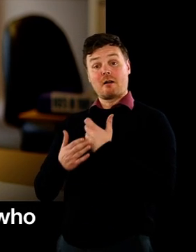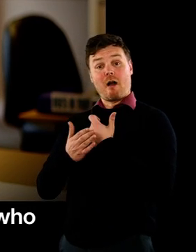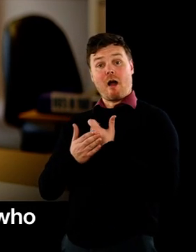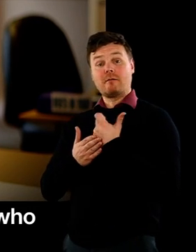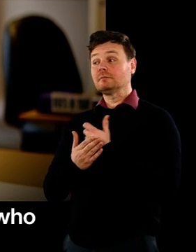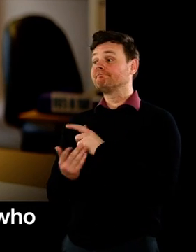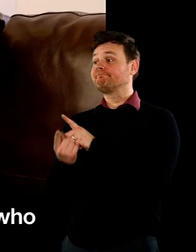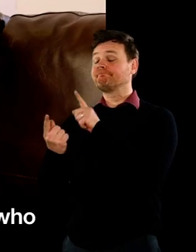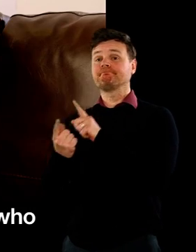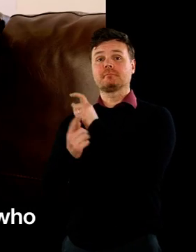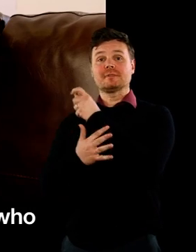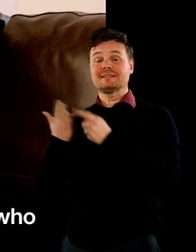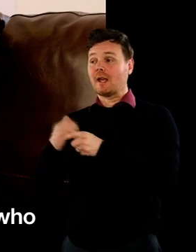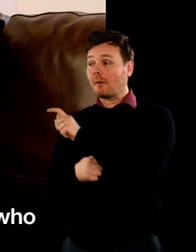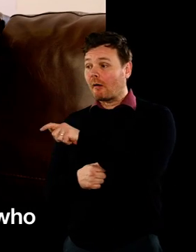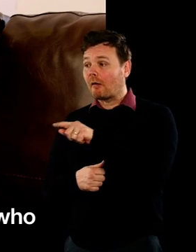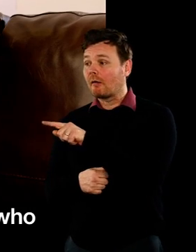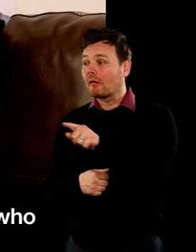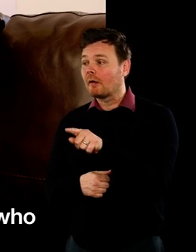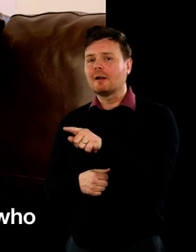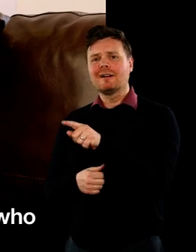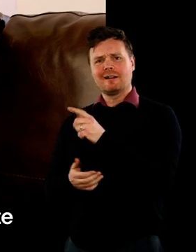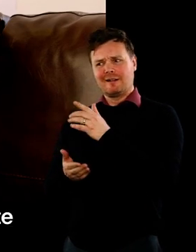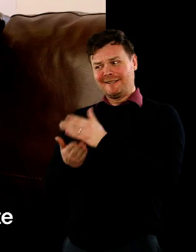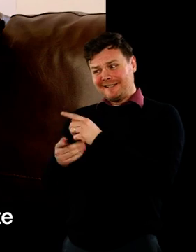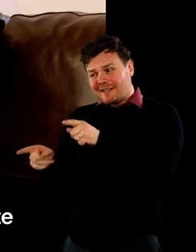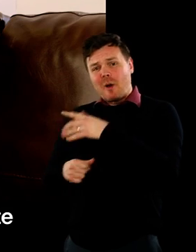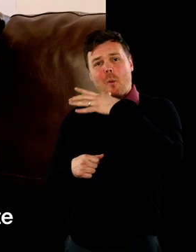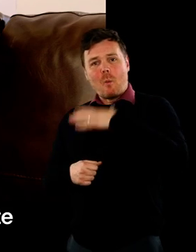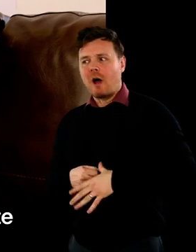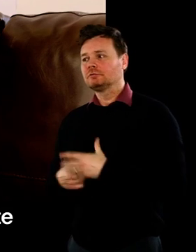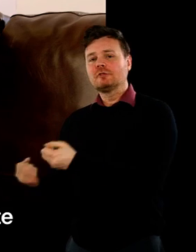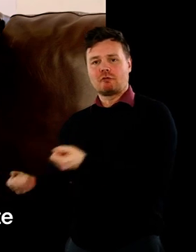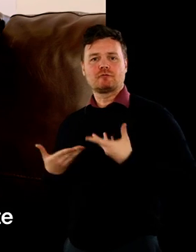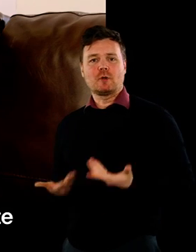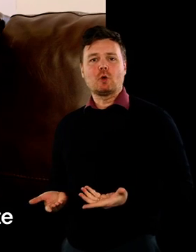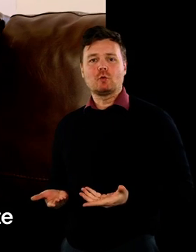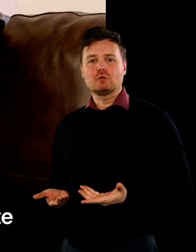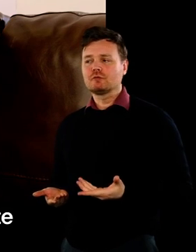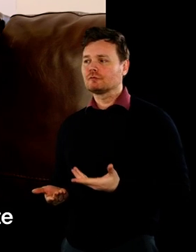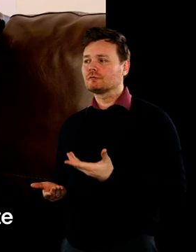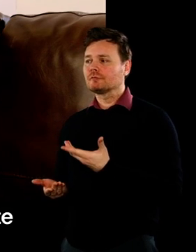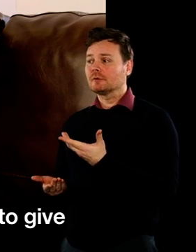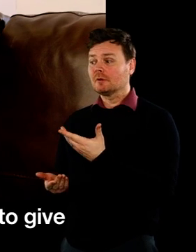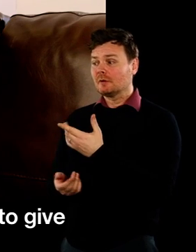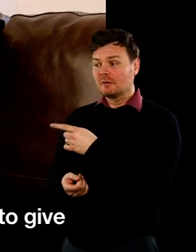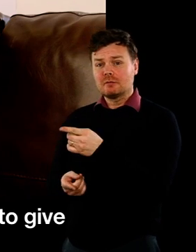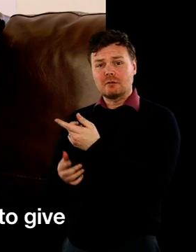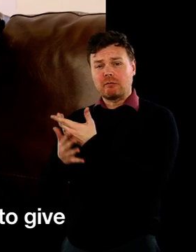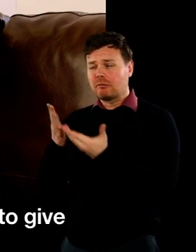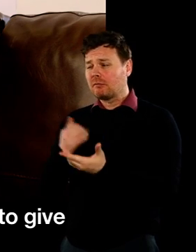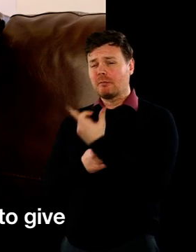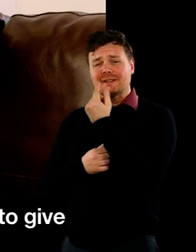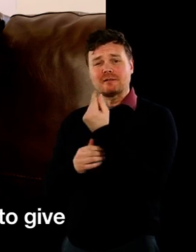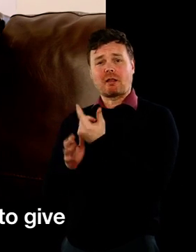We often meet disabled people who so very much want to contribute to